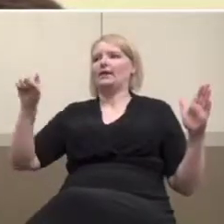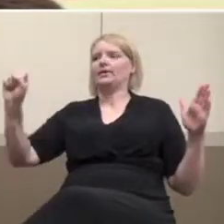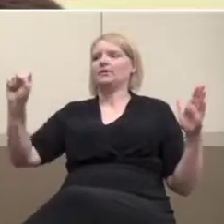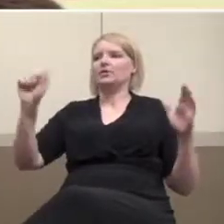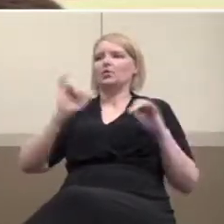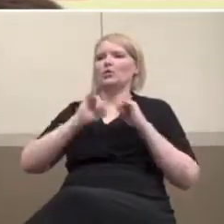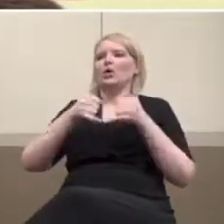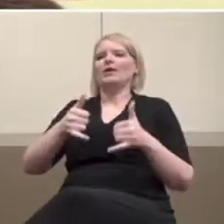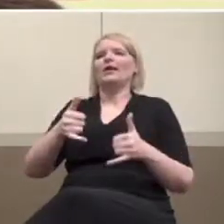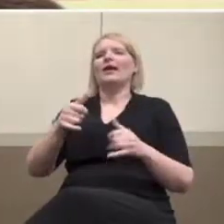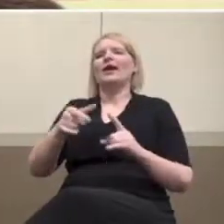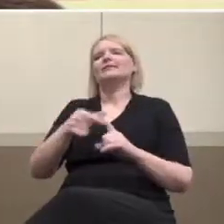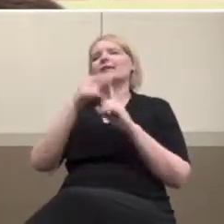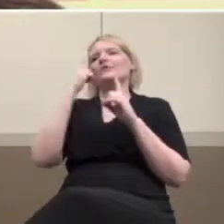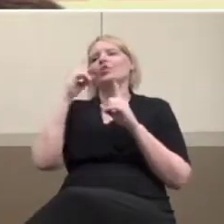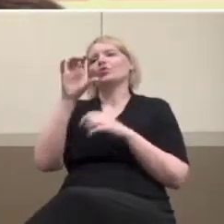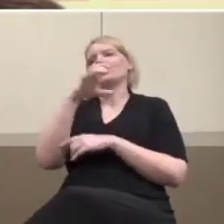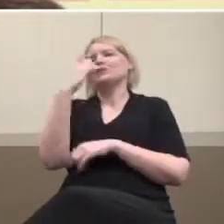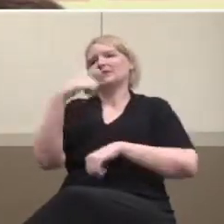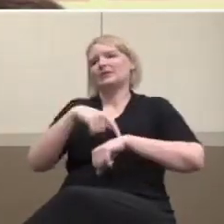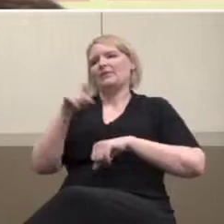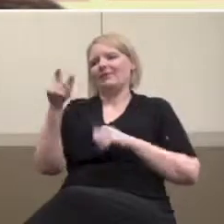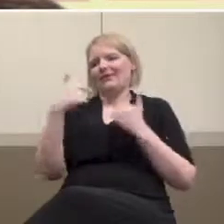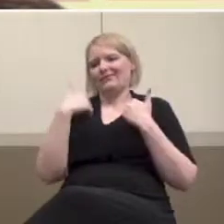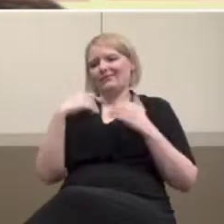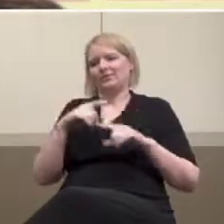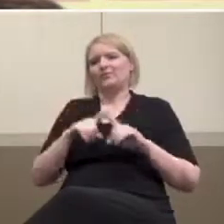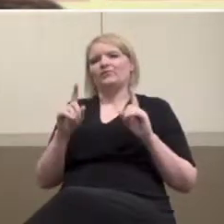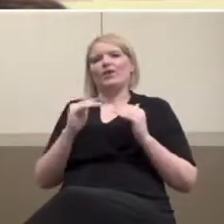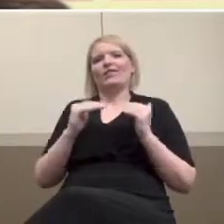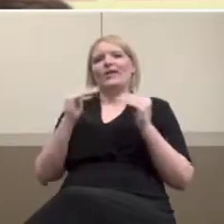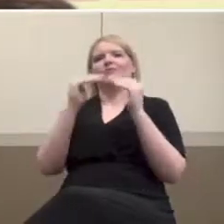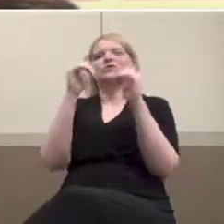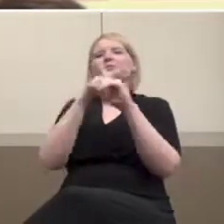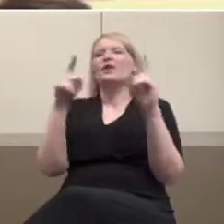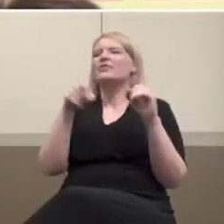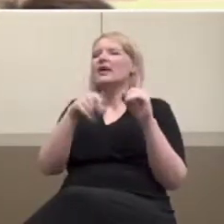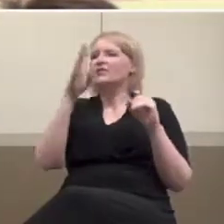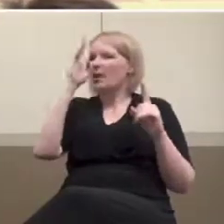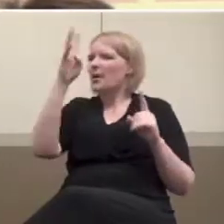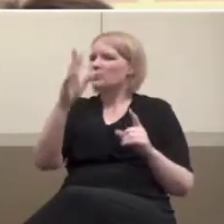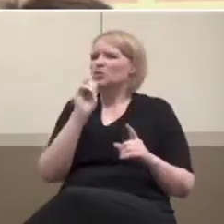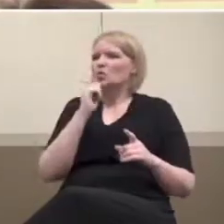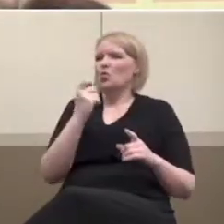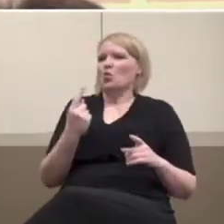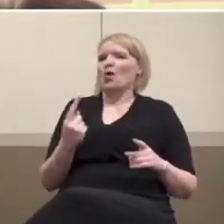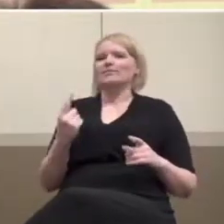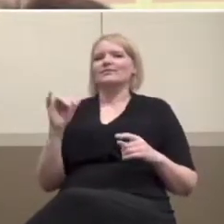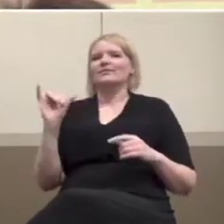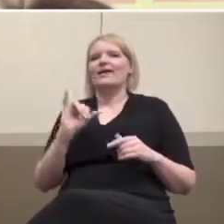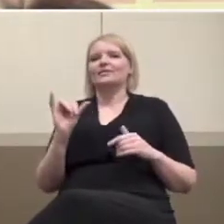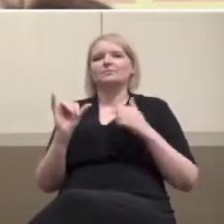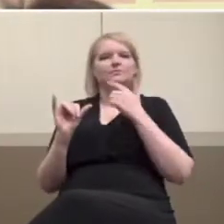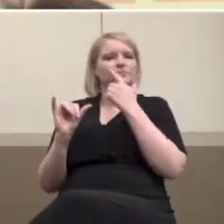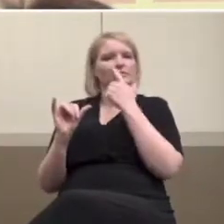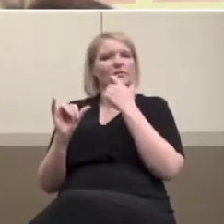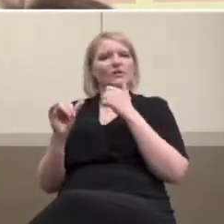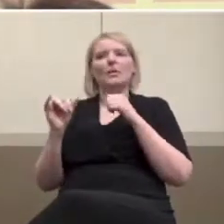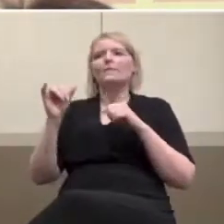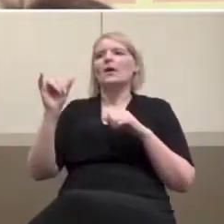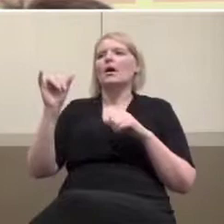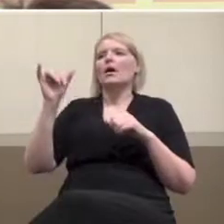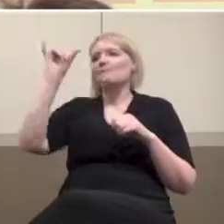Christmas time, they have different levels. But they've come up with some really cool ones. Like we've gone to the Bulls White